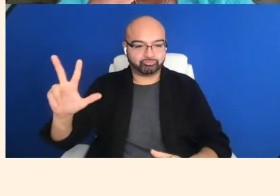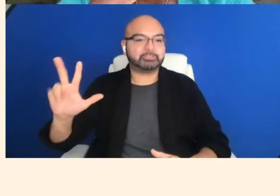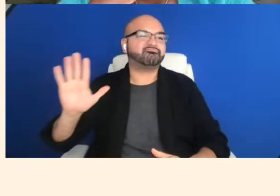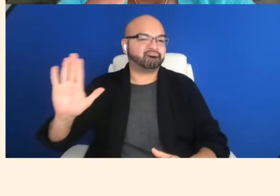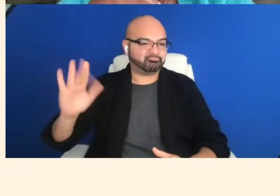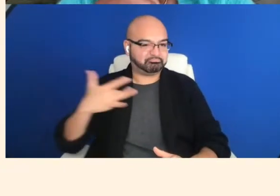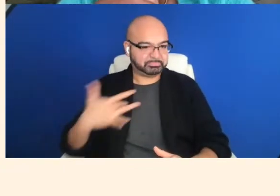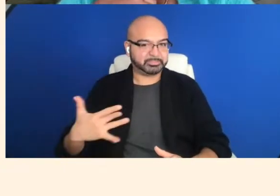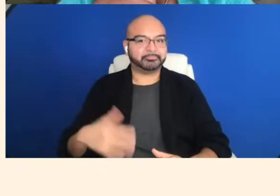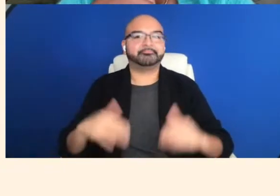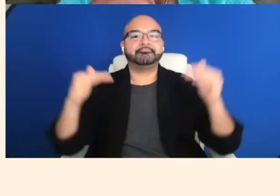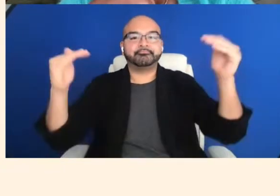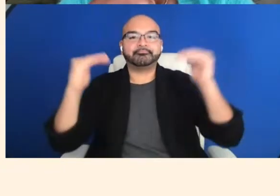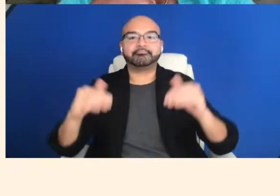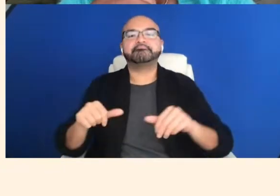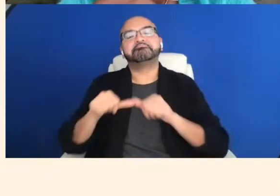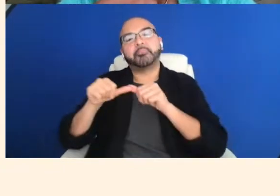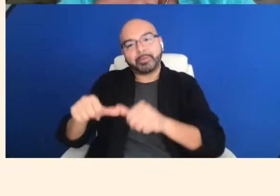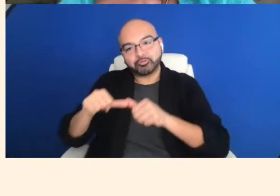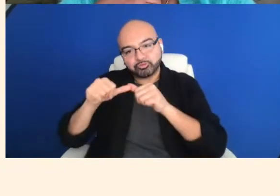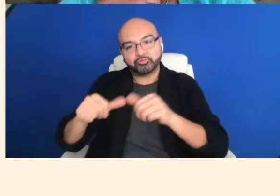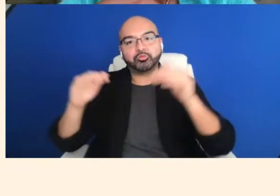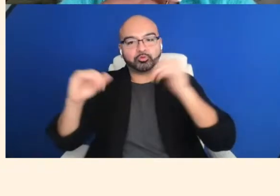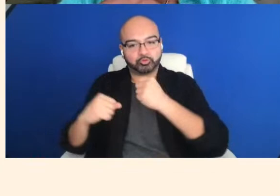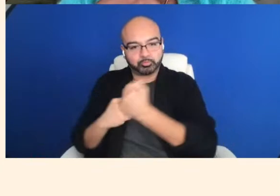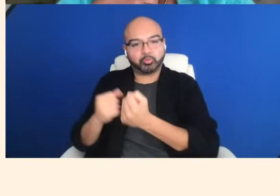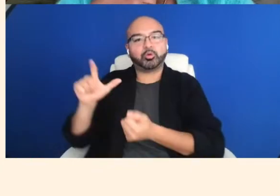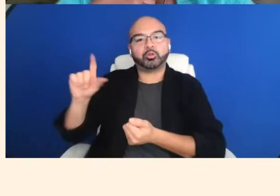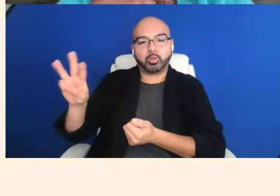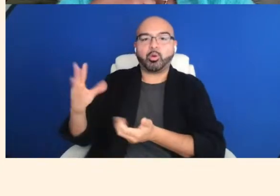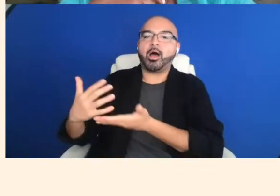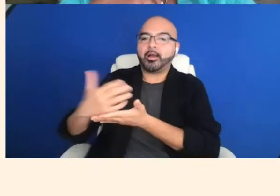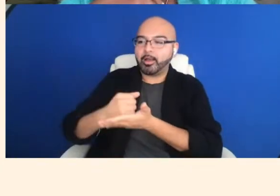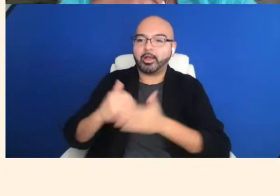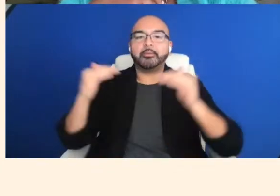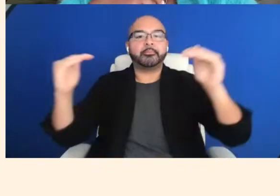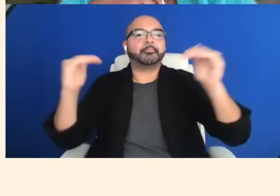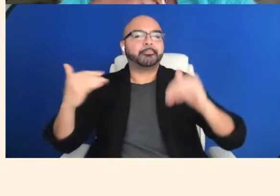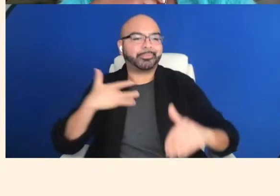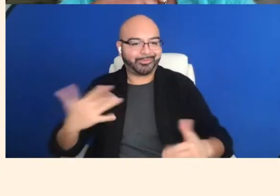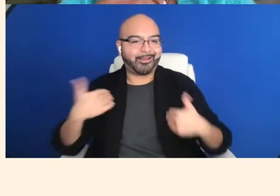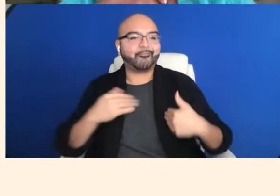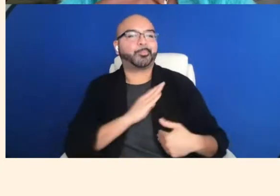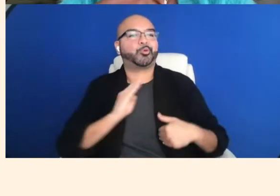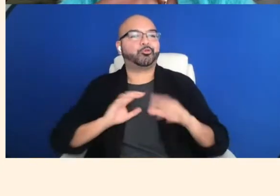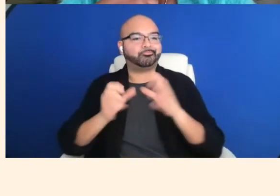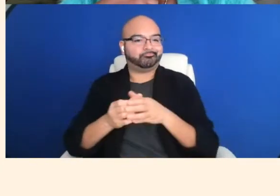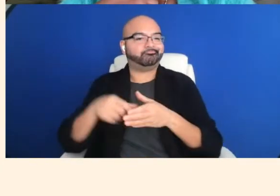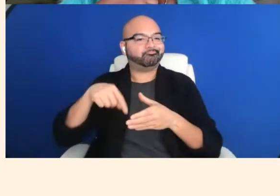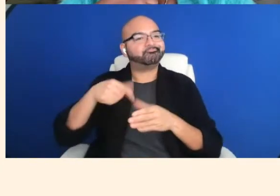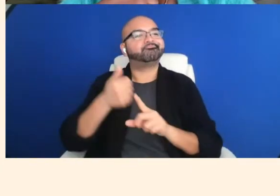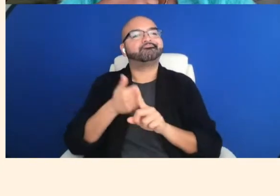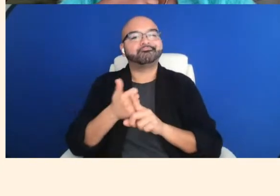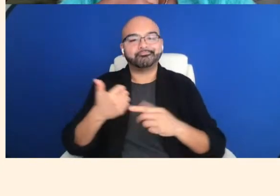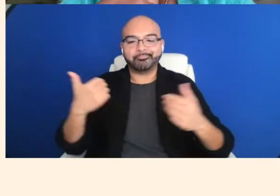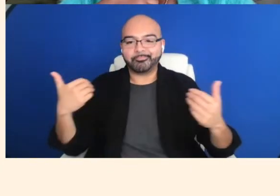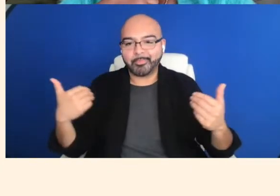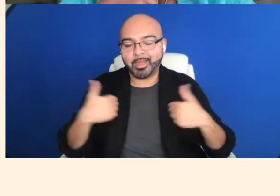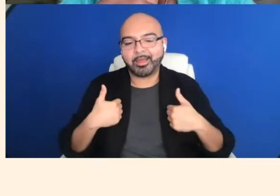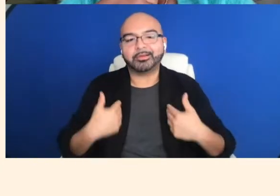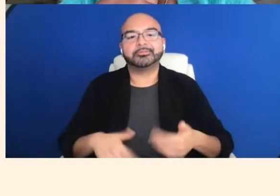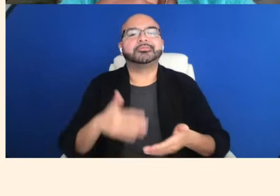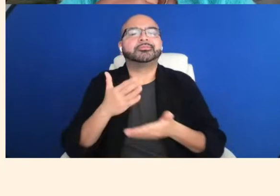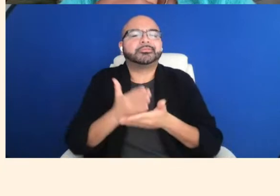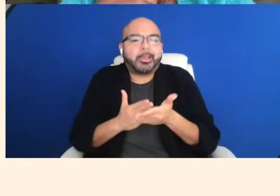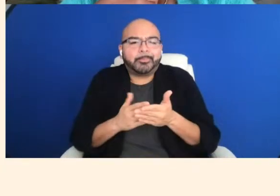perpetual. They do support low income. They do often have a community board that has some